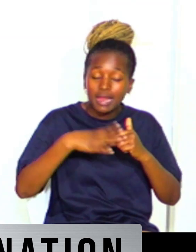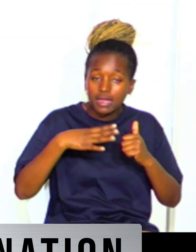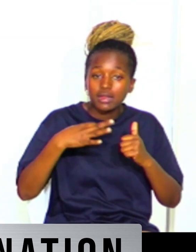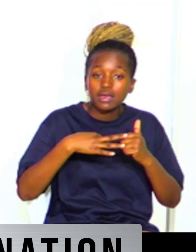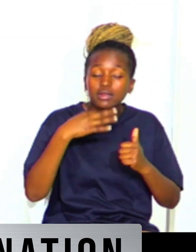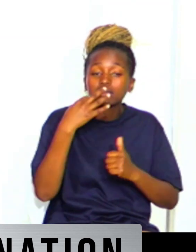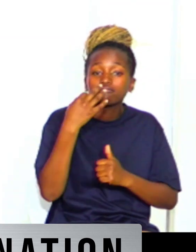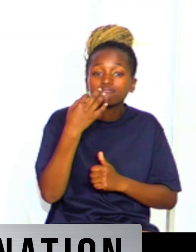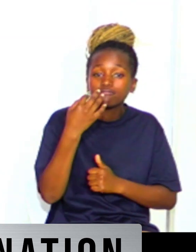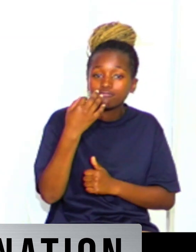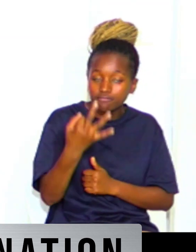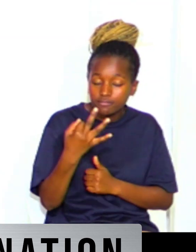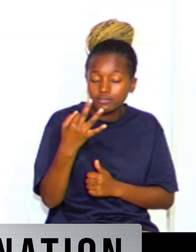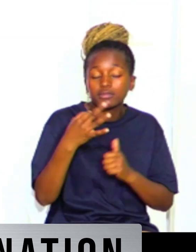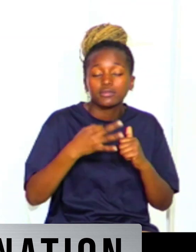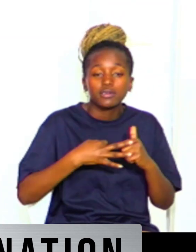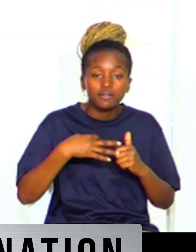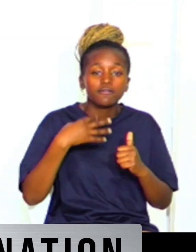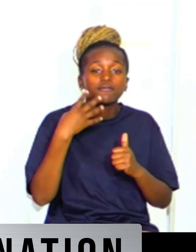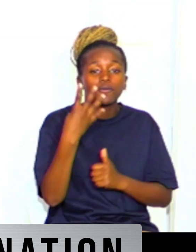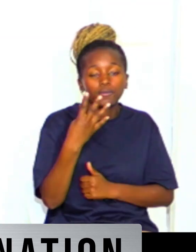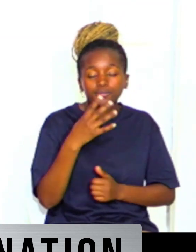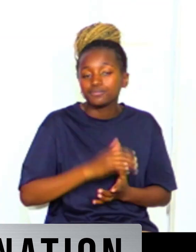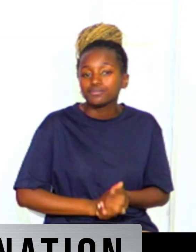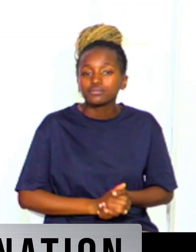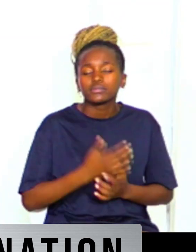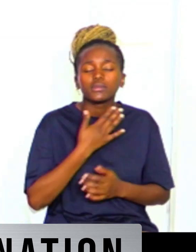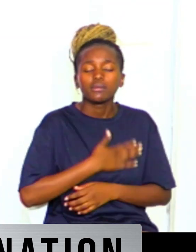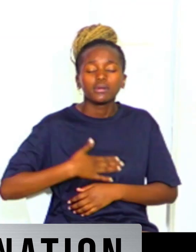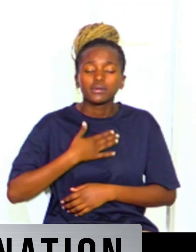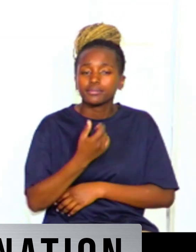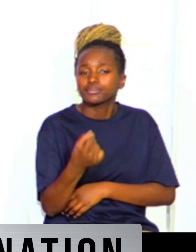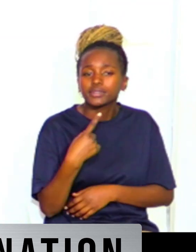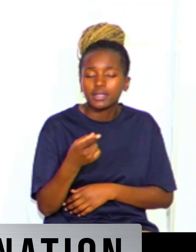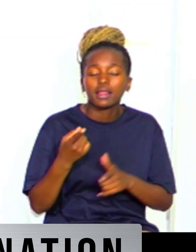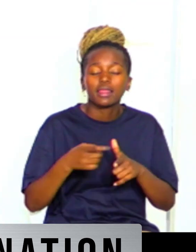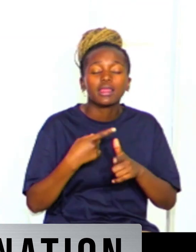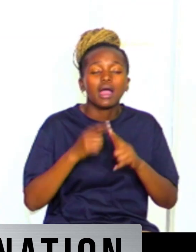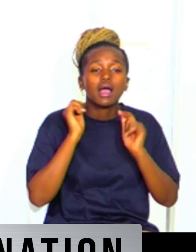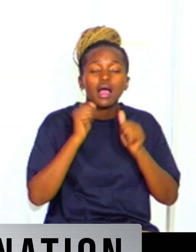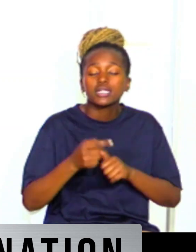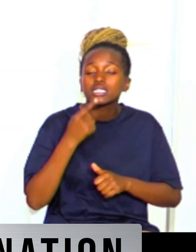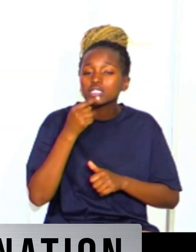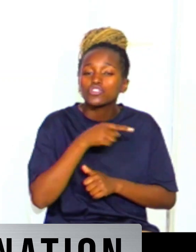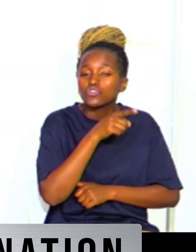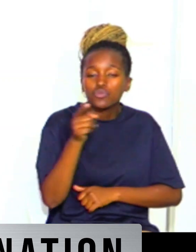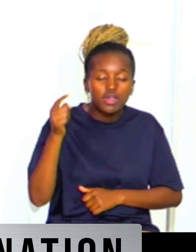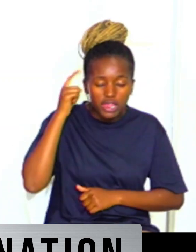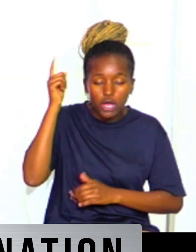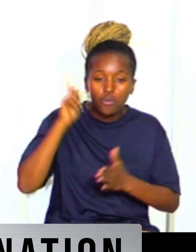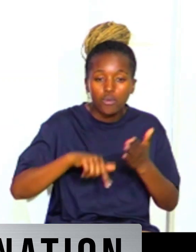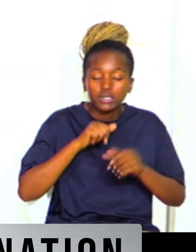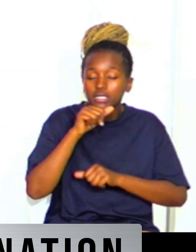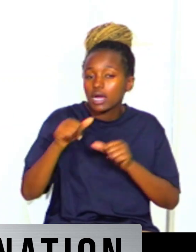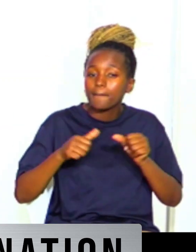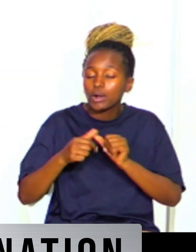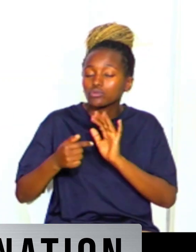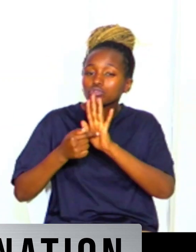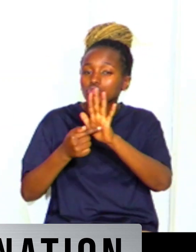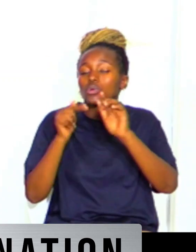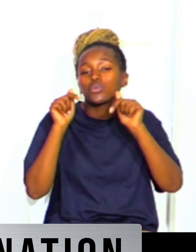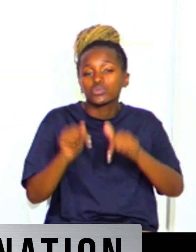0111980384. Tuma hapo message. Tell us what you think about the show today. Now,